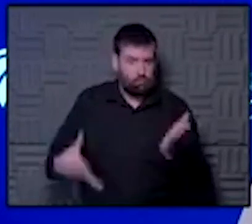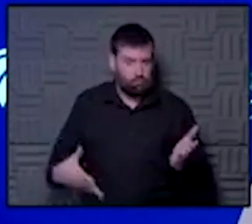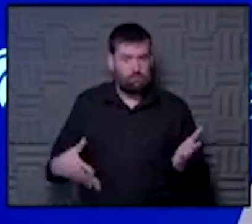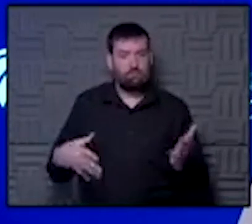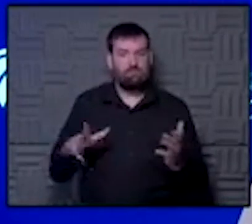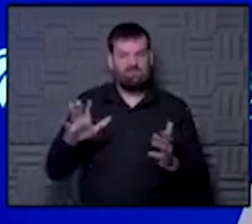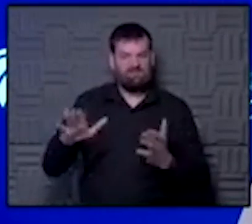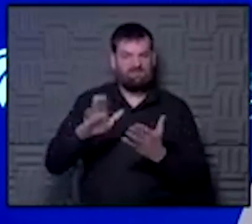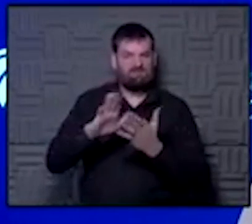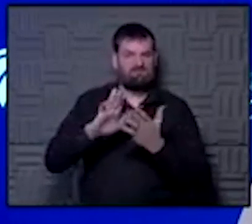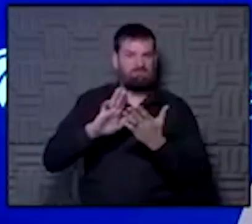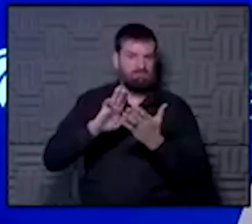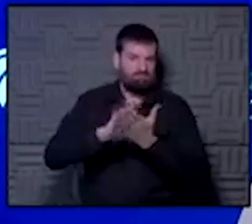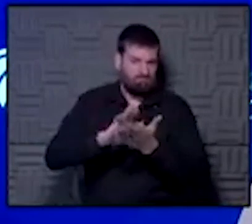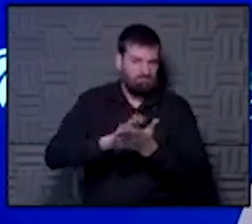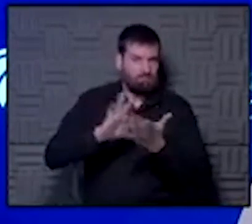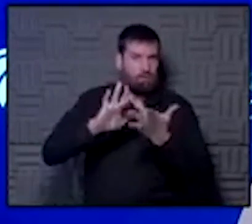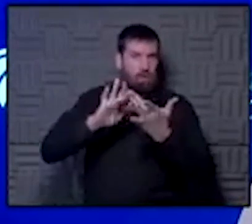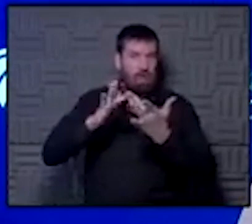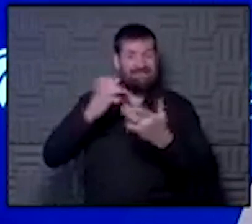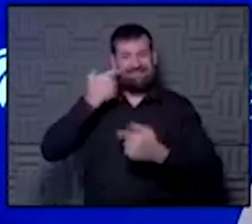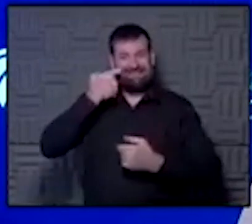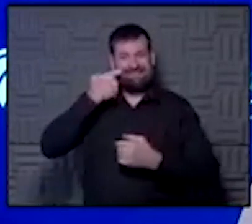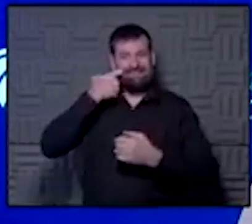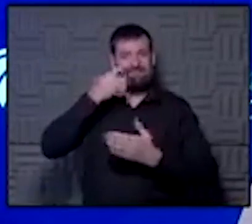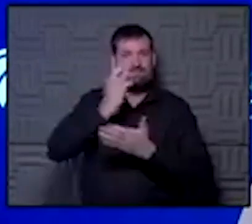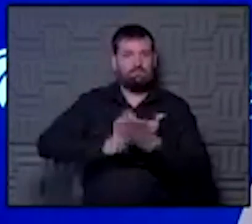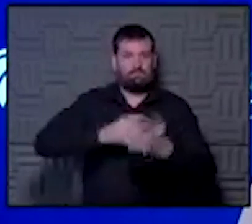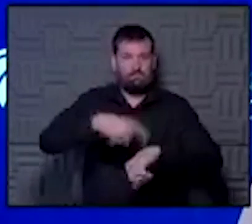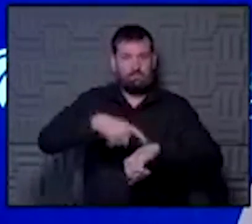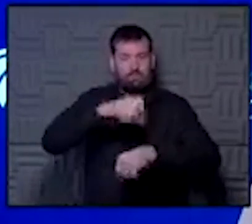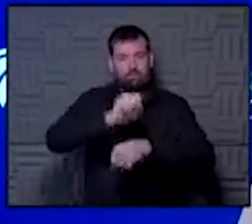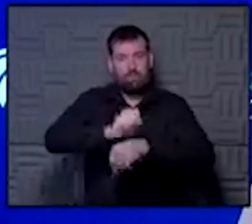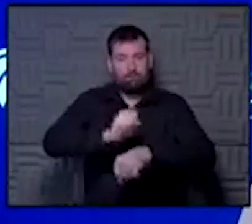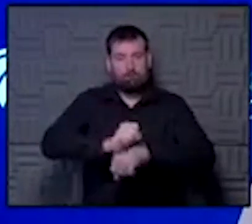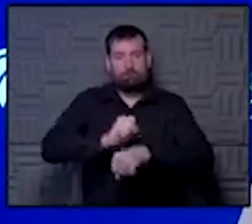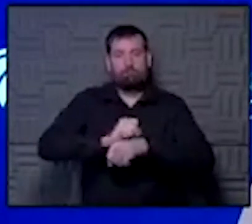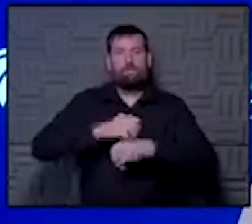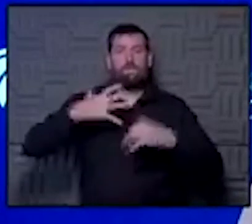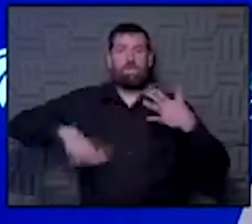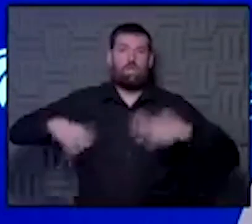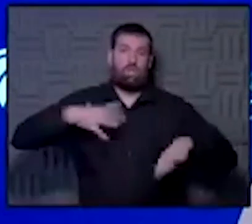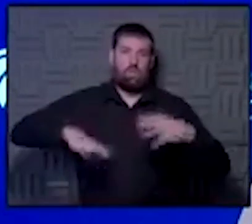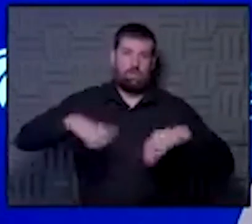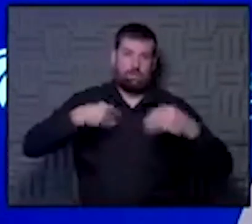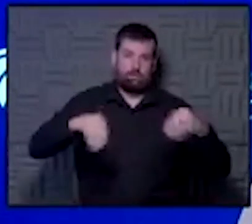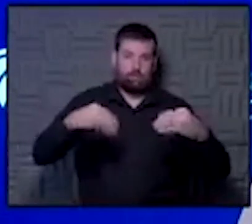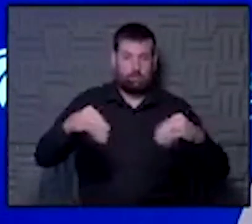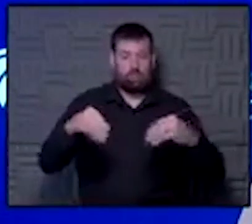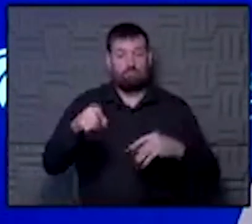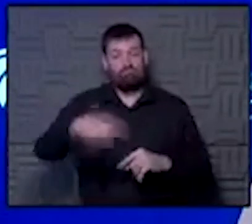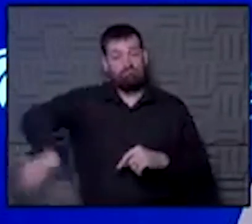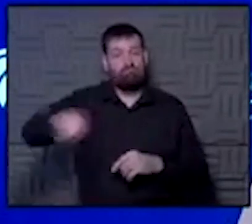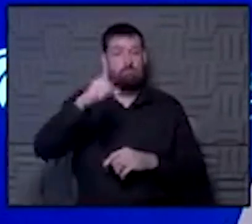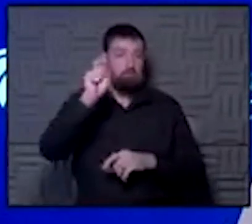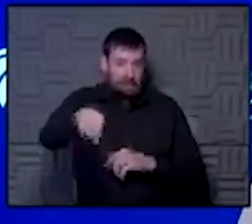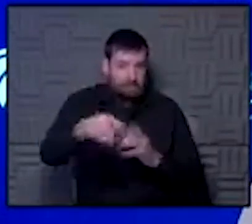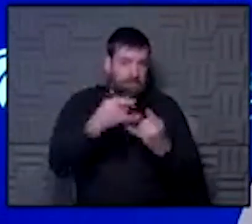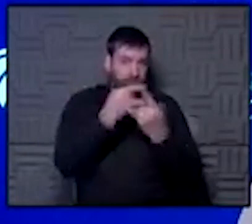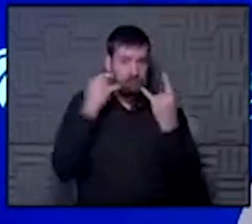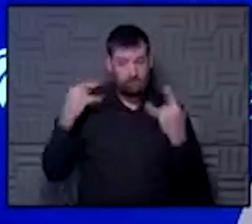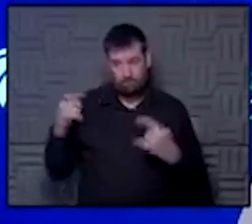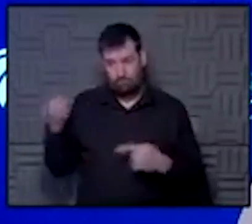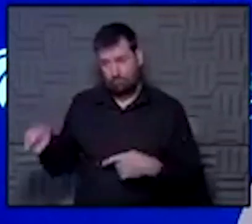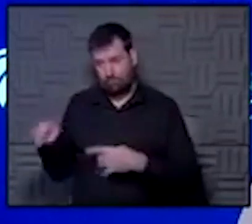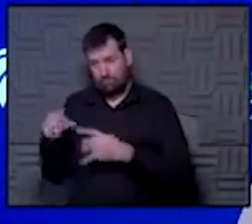her classes are online, but she just got a part-time job at a retail clothing store. The customers and employees have to wear masks. Should my